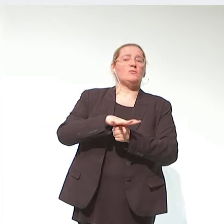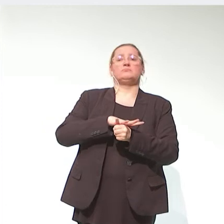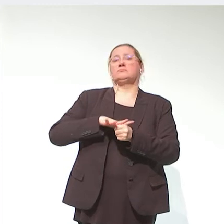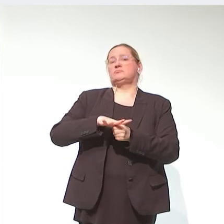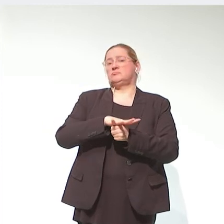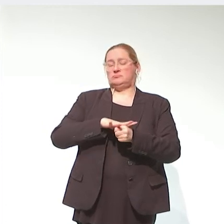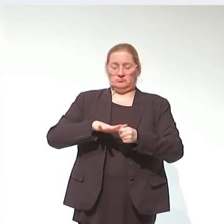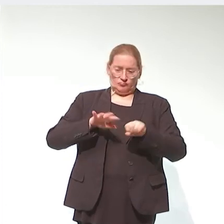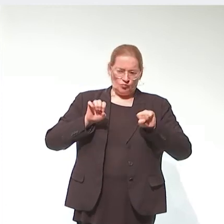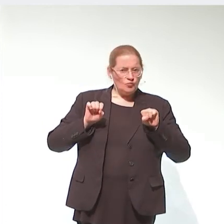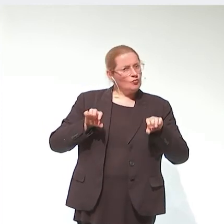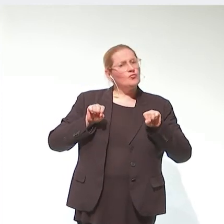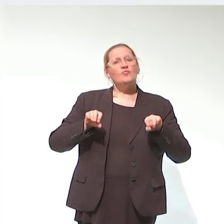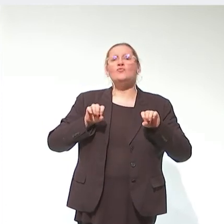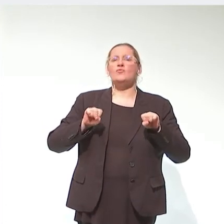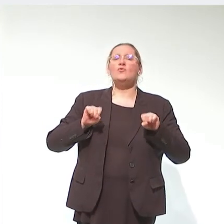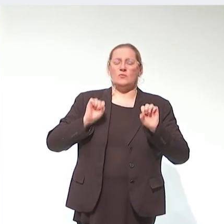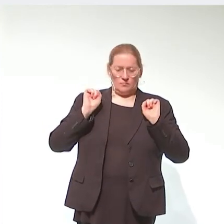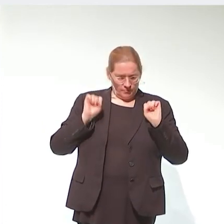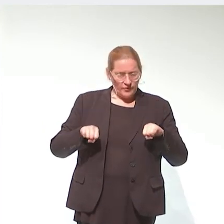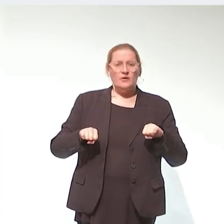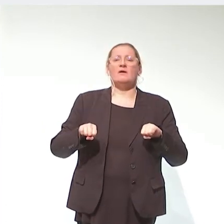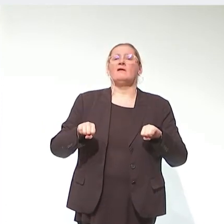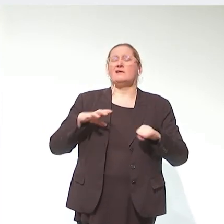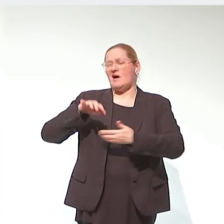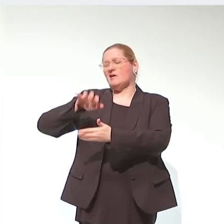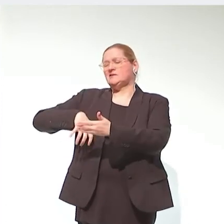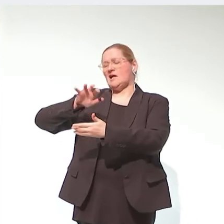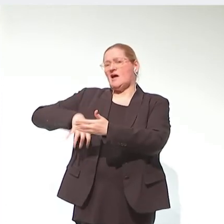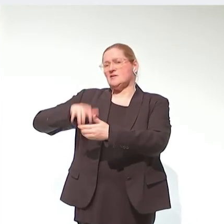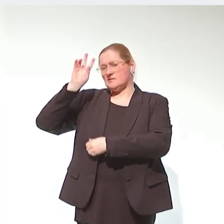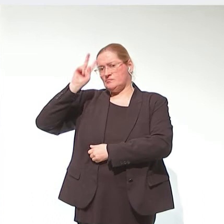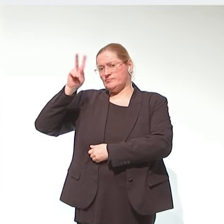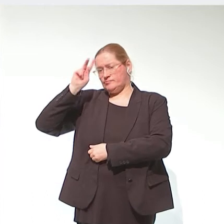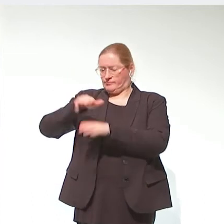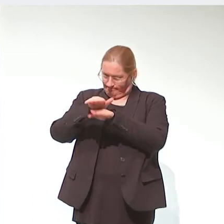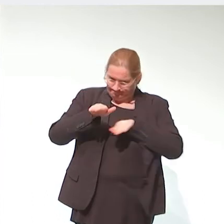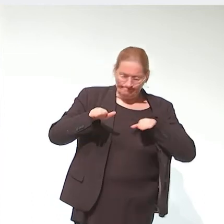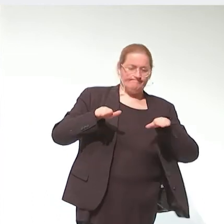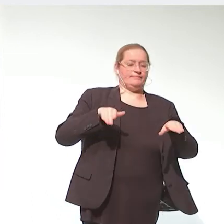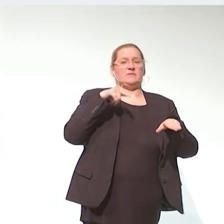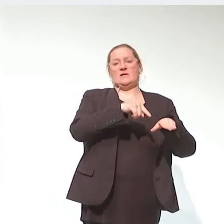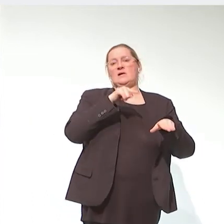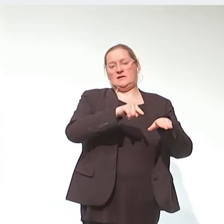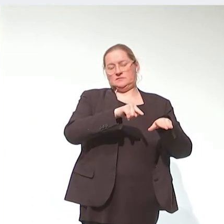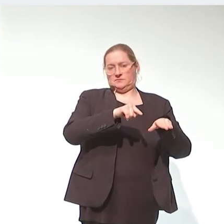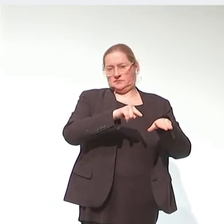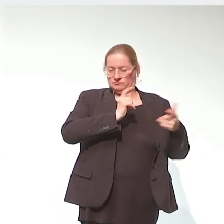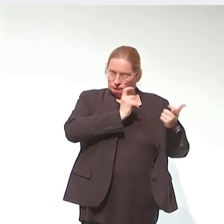these are offered now by the support centers. Je vais devoir vous